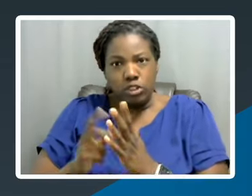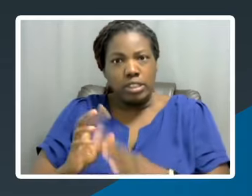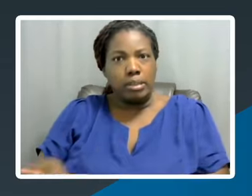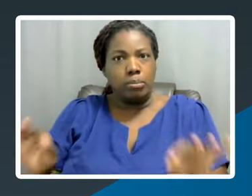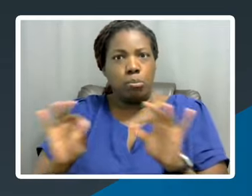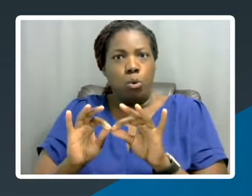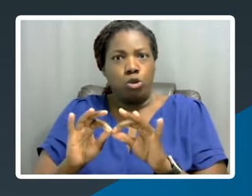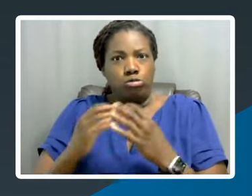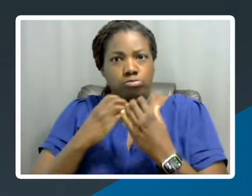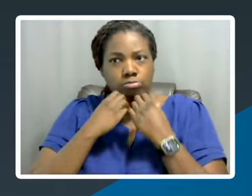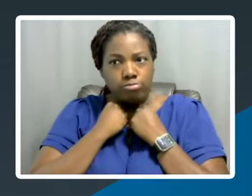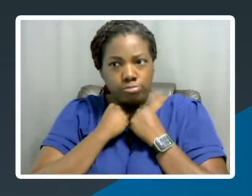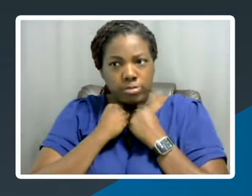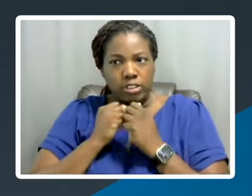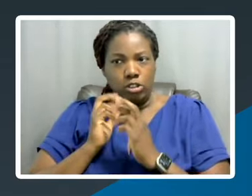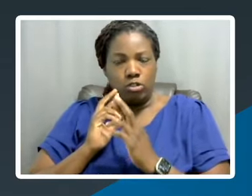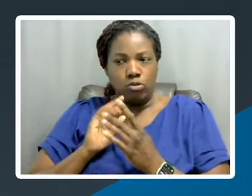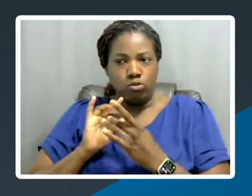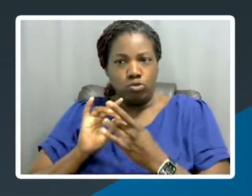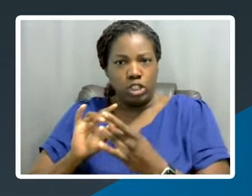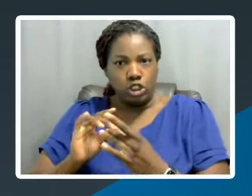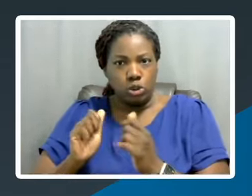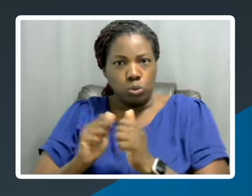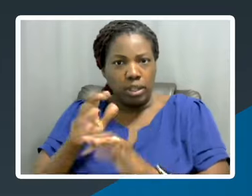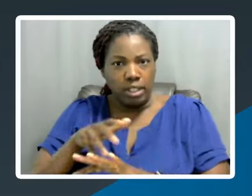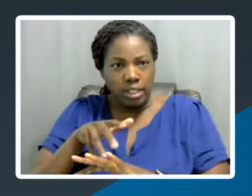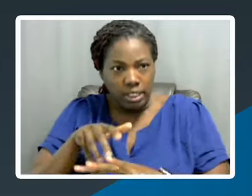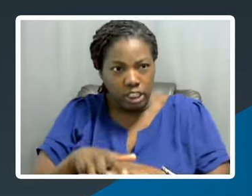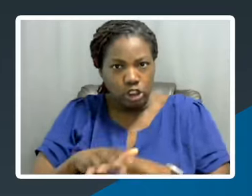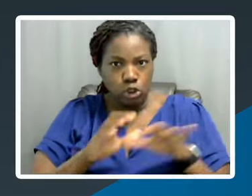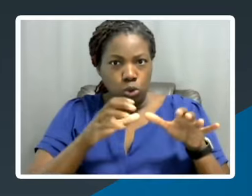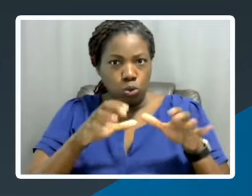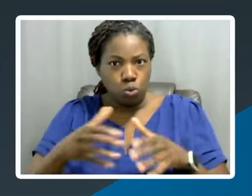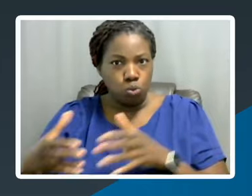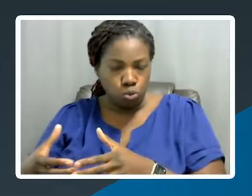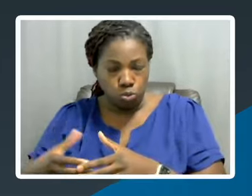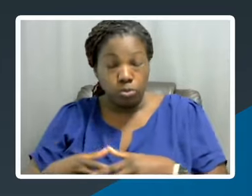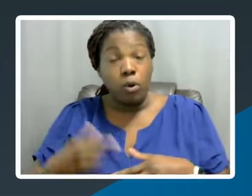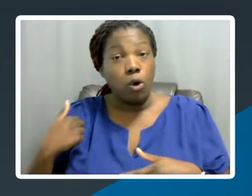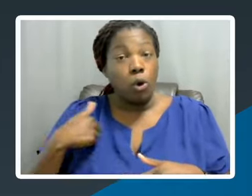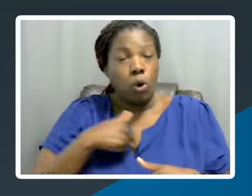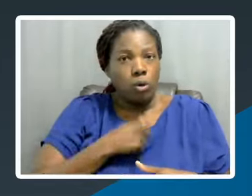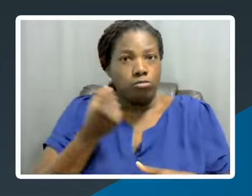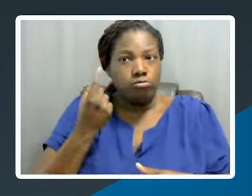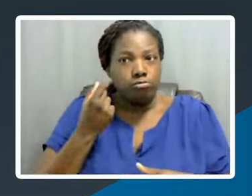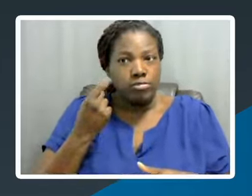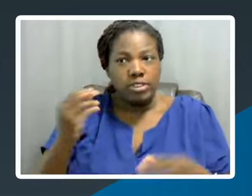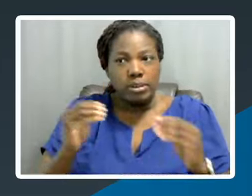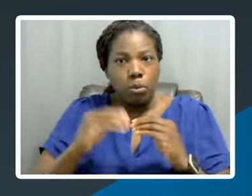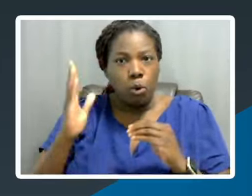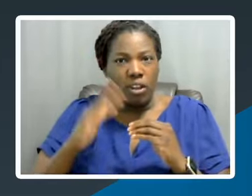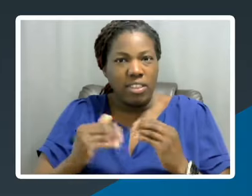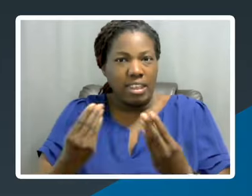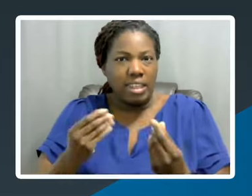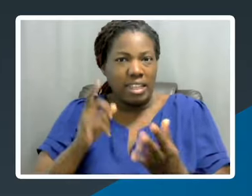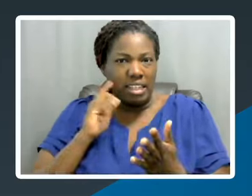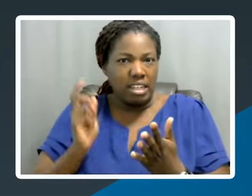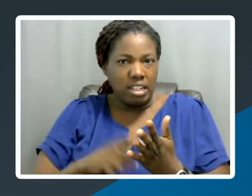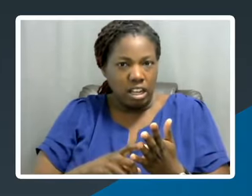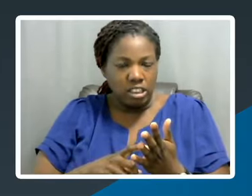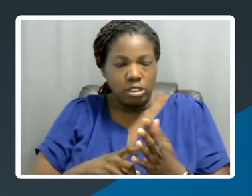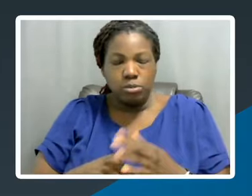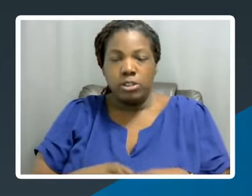the respectful relationship with Indigenous nations. But we recognize that it goes far beyond just the land acknowledgement recognition.